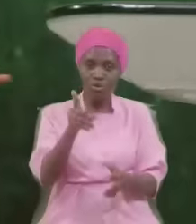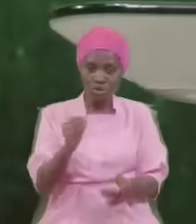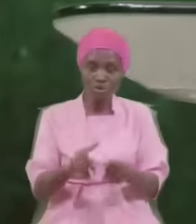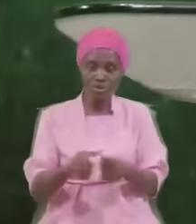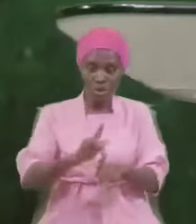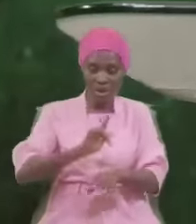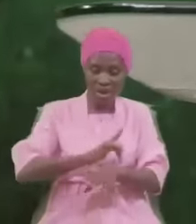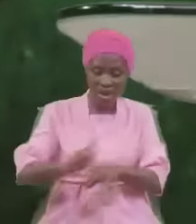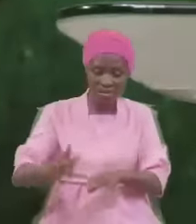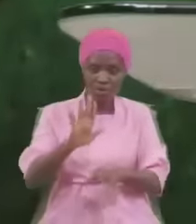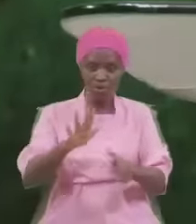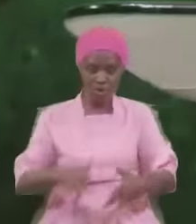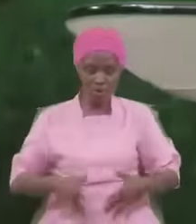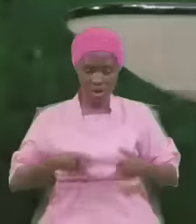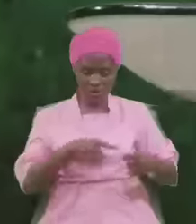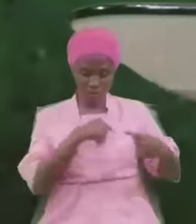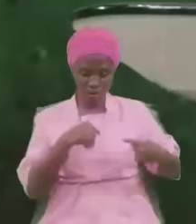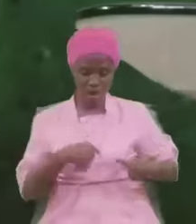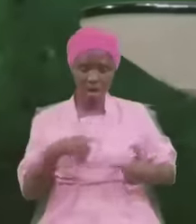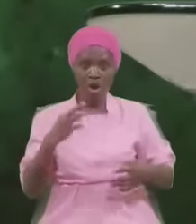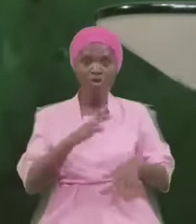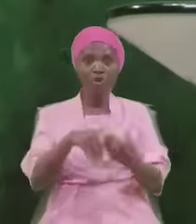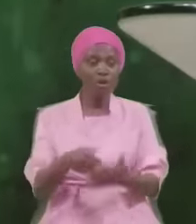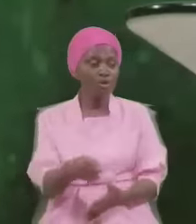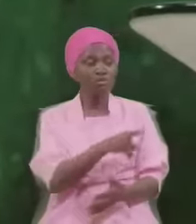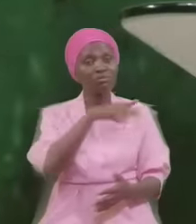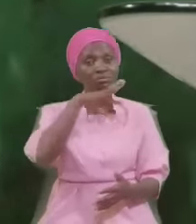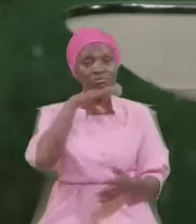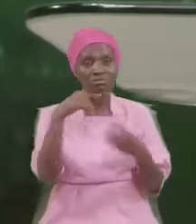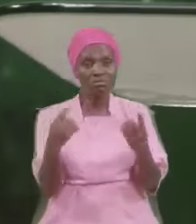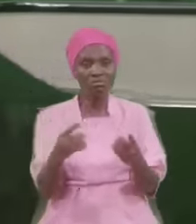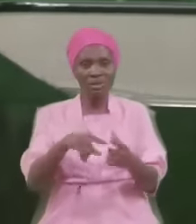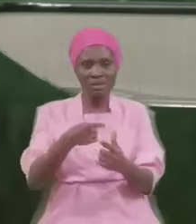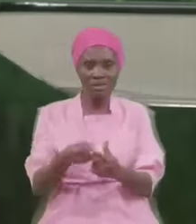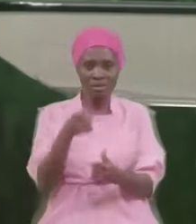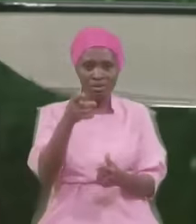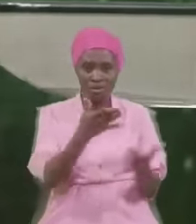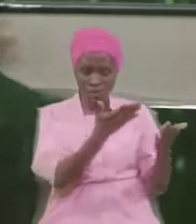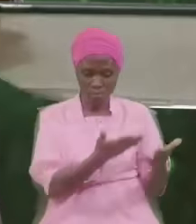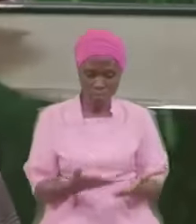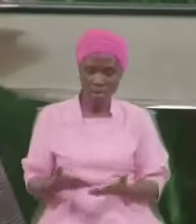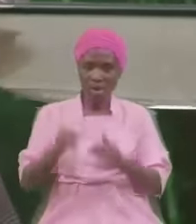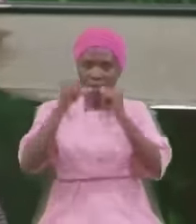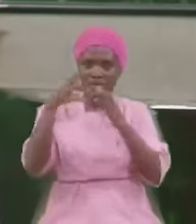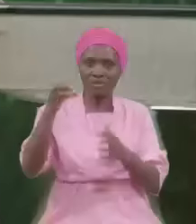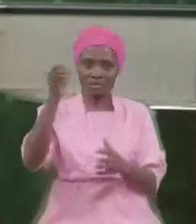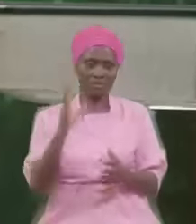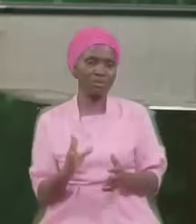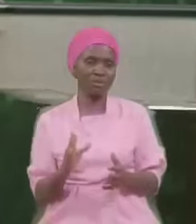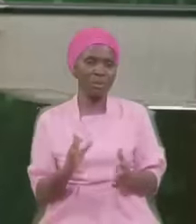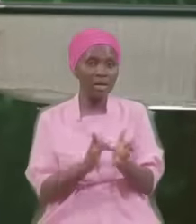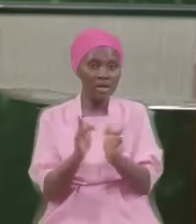all those things, and then you bring in the blessings of the Lord. Put away iniquity